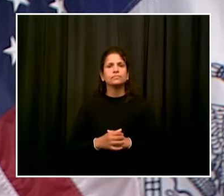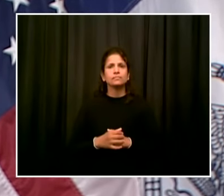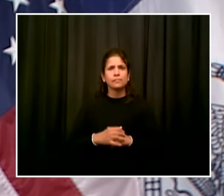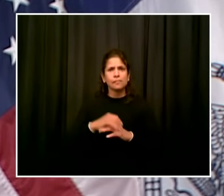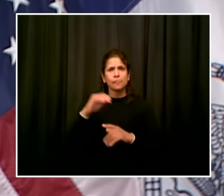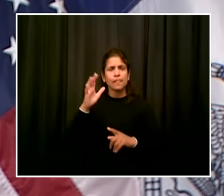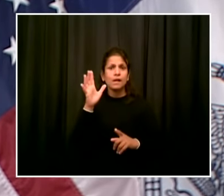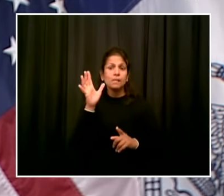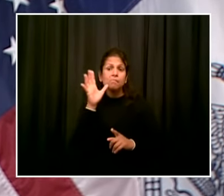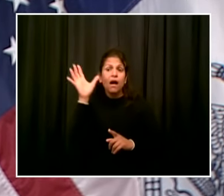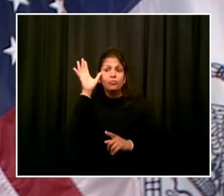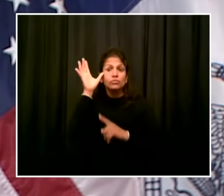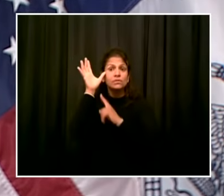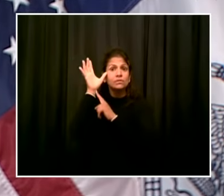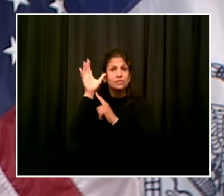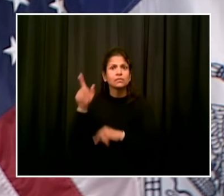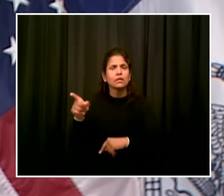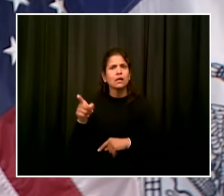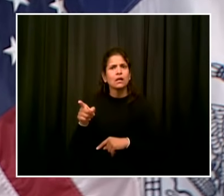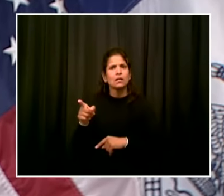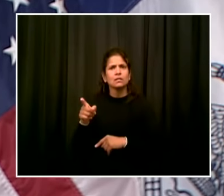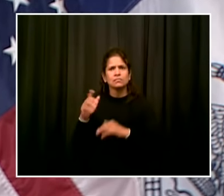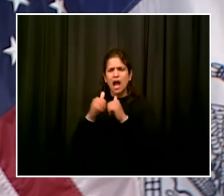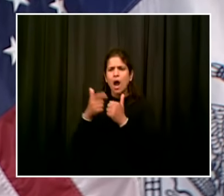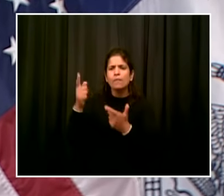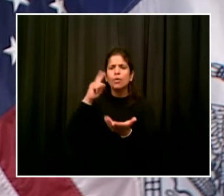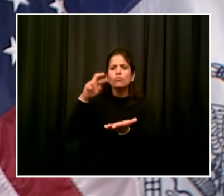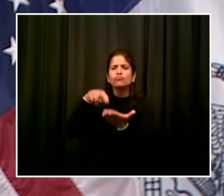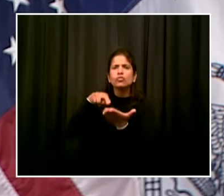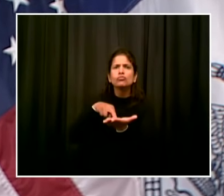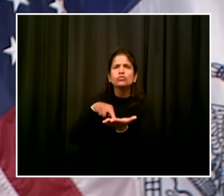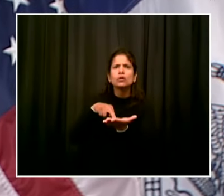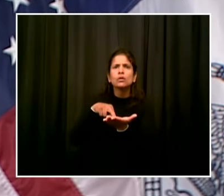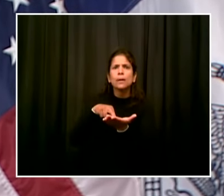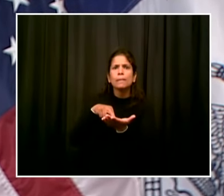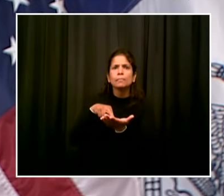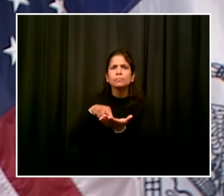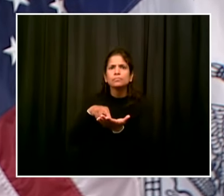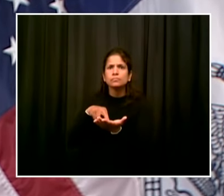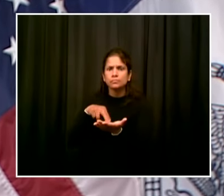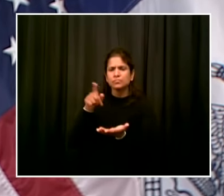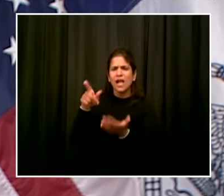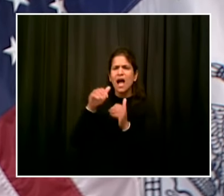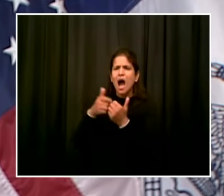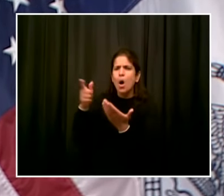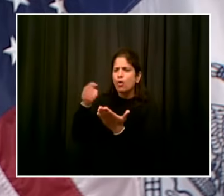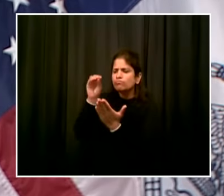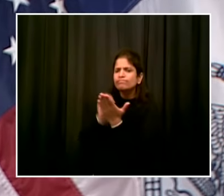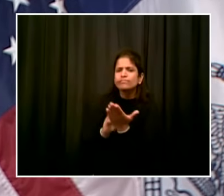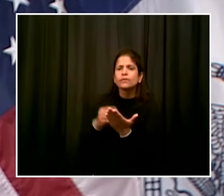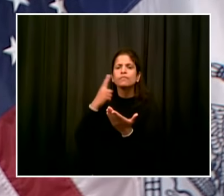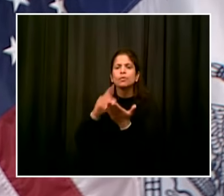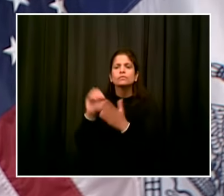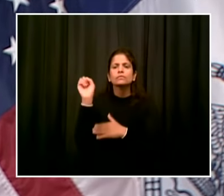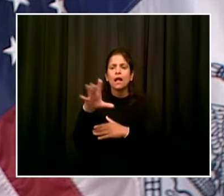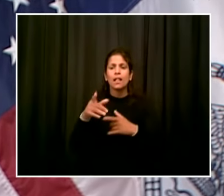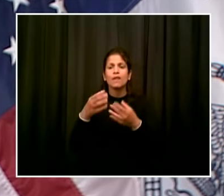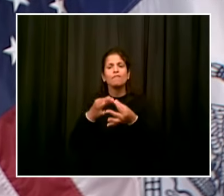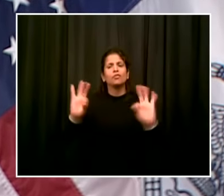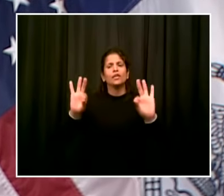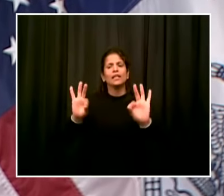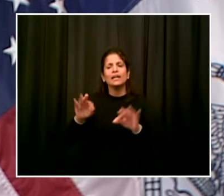free childcare in the fall you announced last week. Will it be through a lottery system, and will there be a certain number of slots